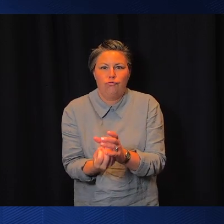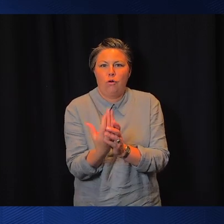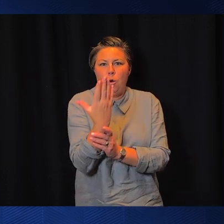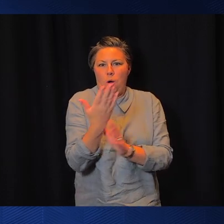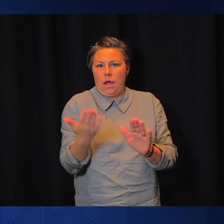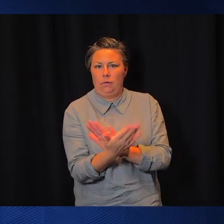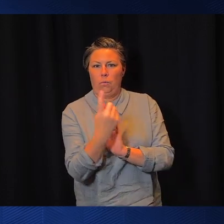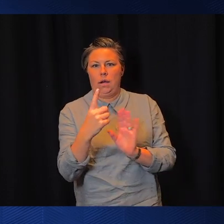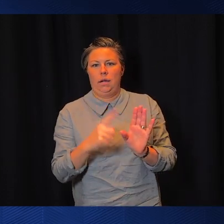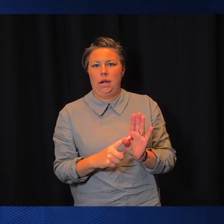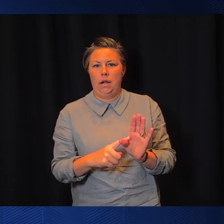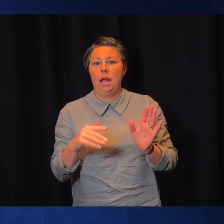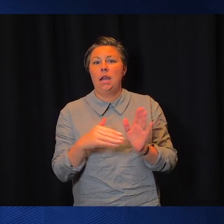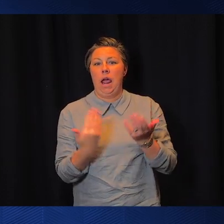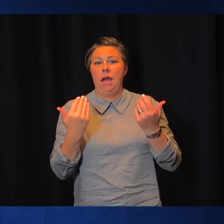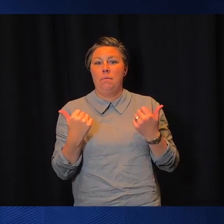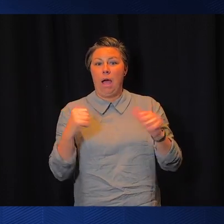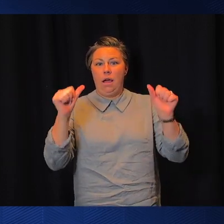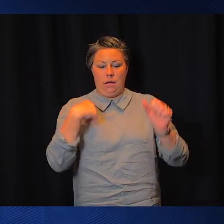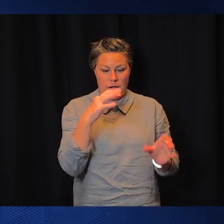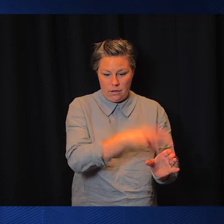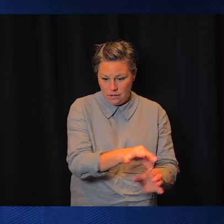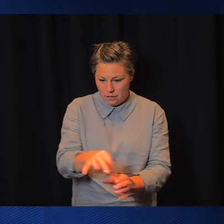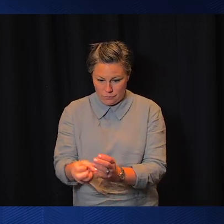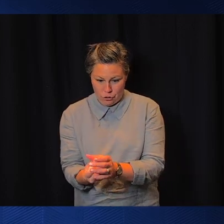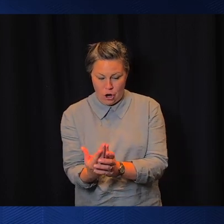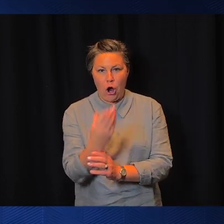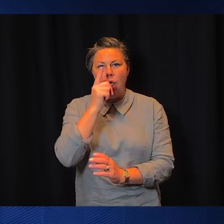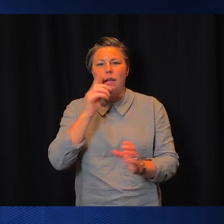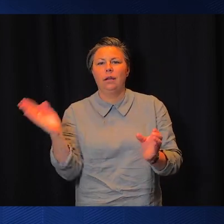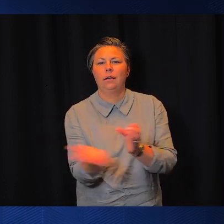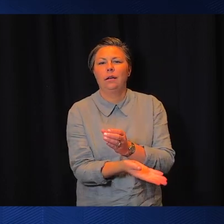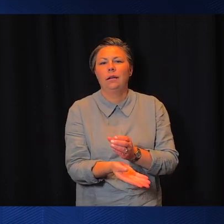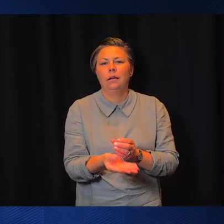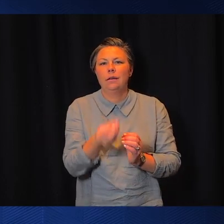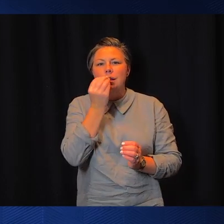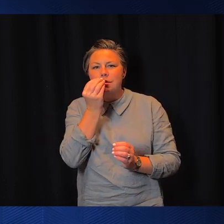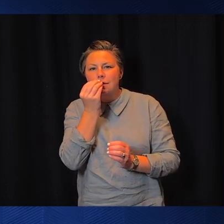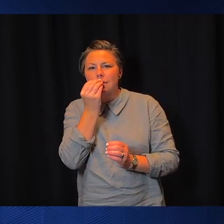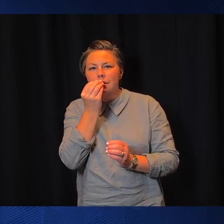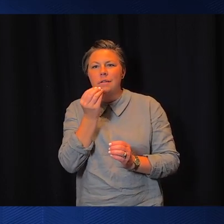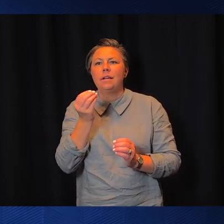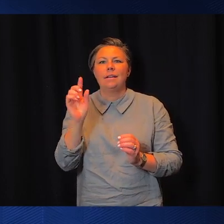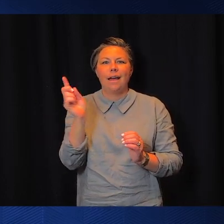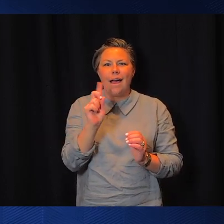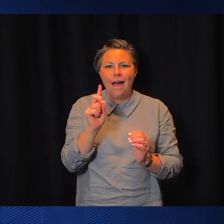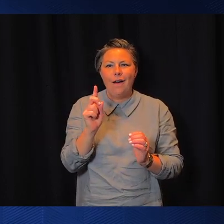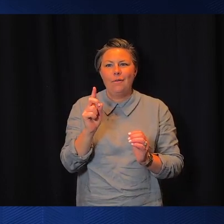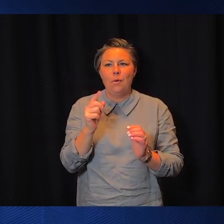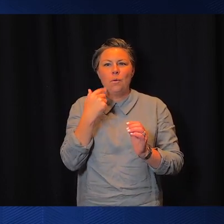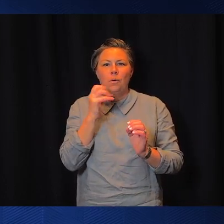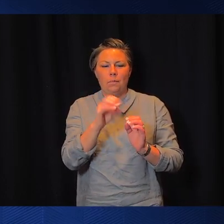we are enjoying the fruits of our harvest, and we are going into replanting of weaving materials like